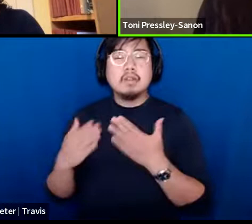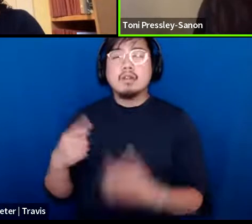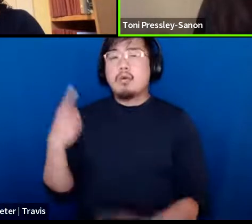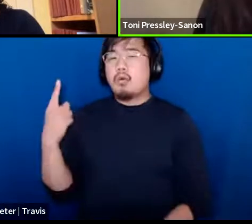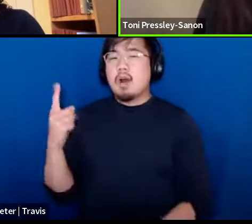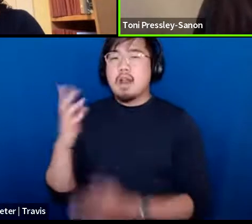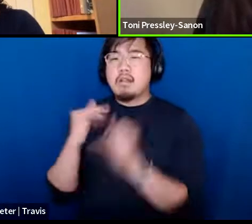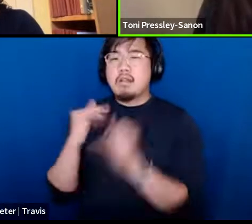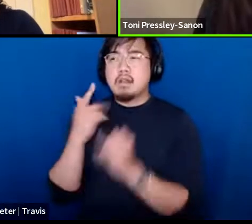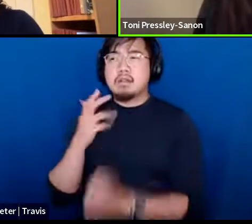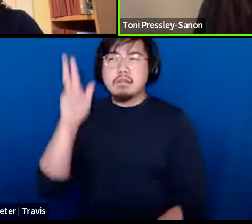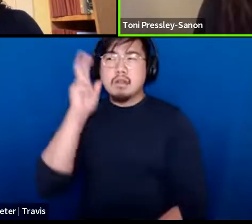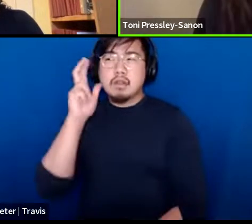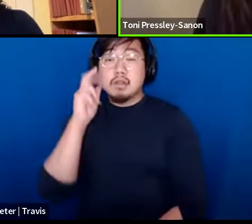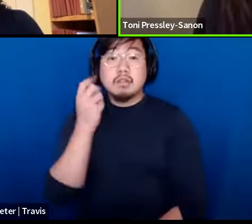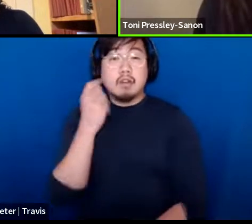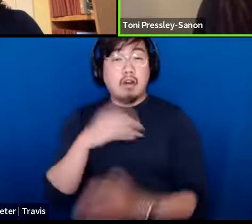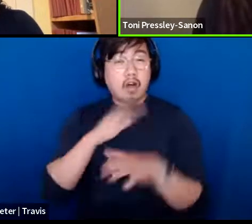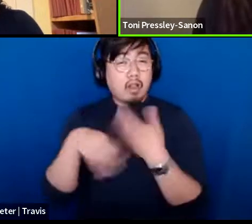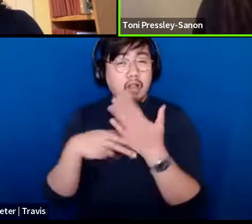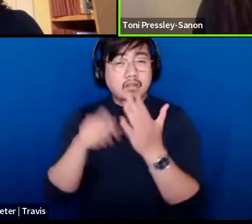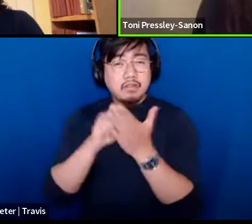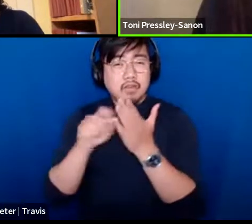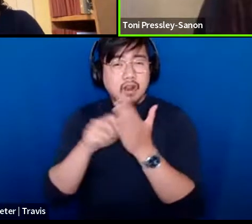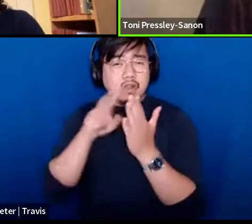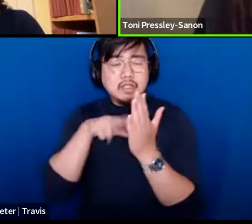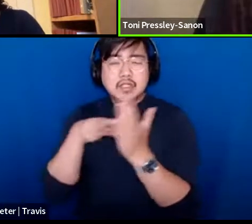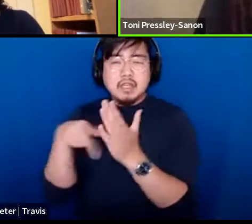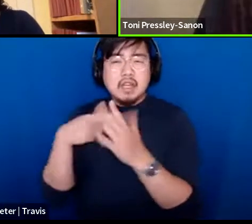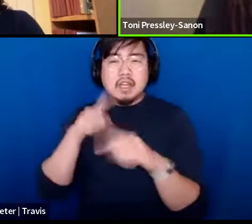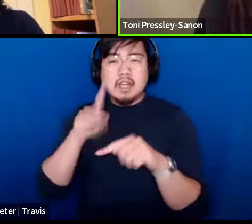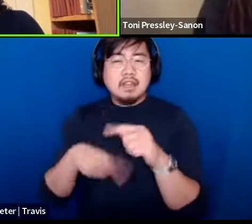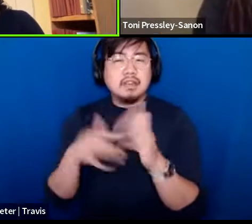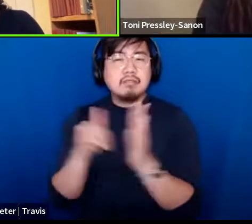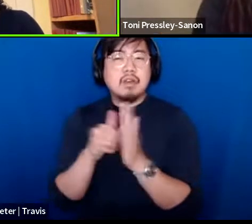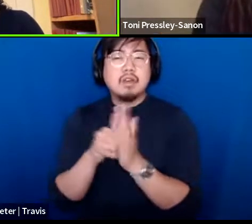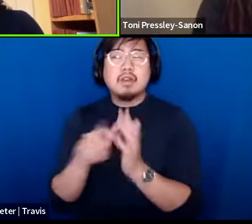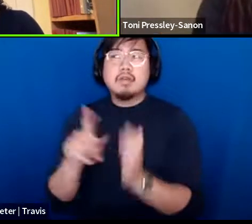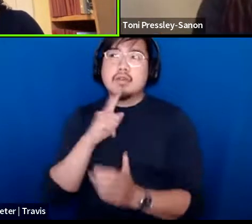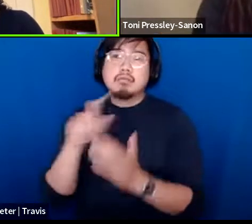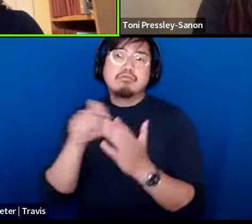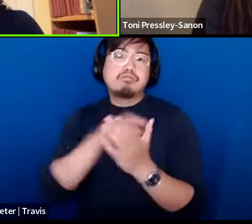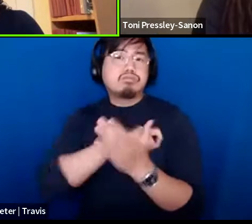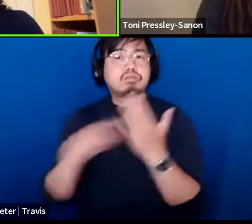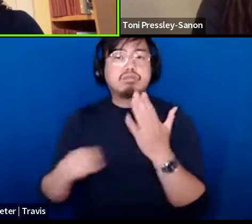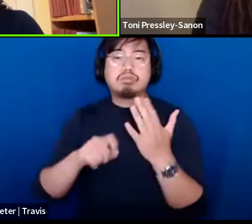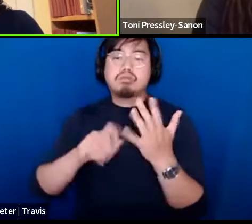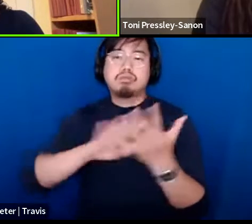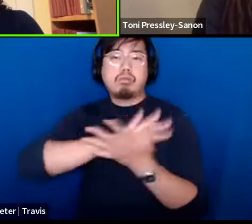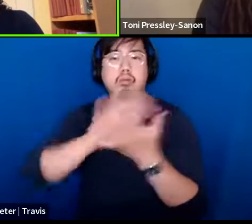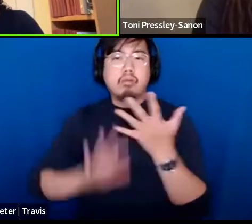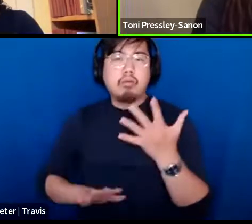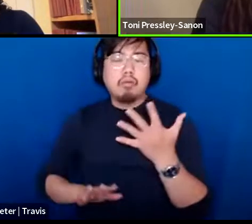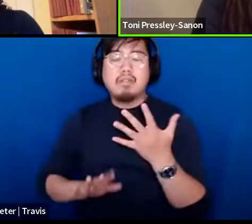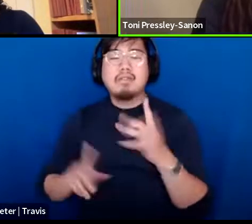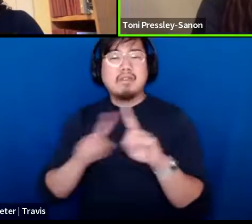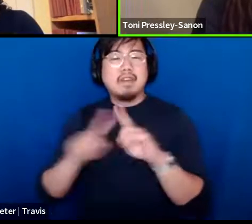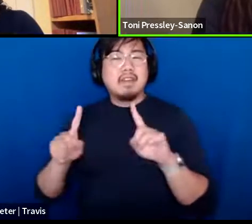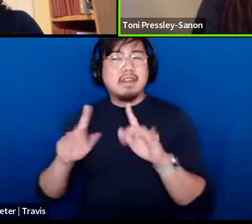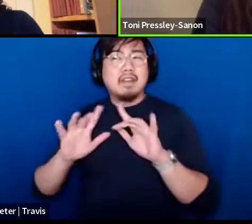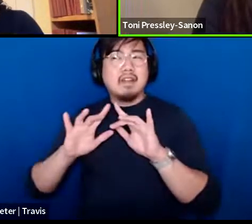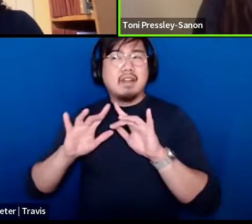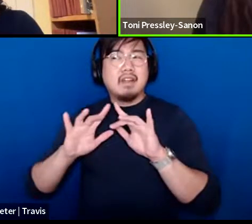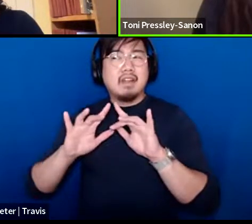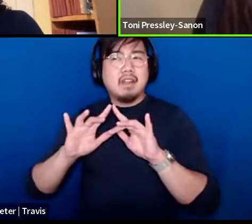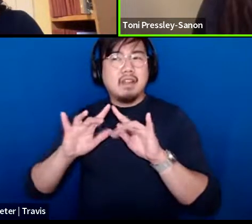get through all of his writings because he was so prolific. Yes. At the same time that he was